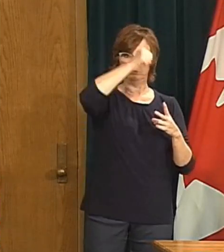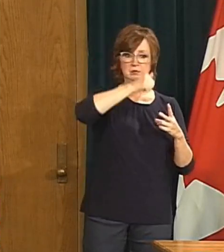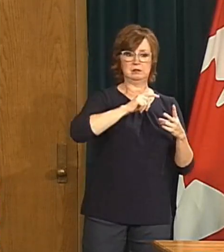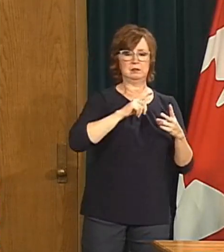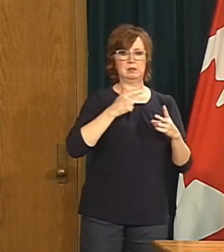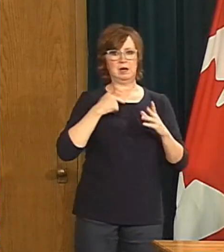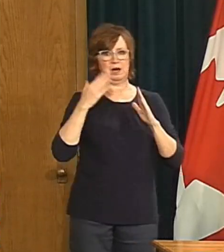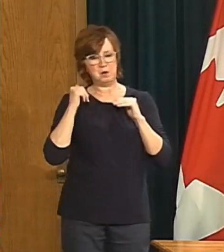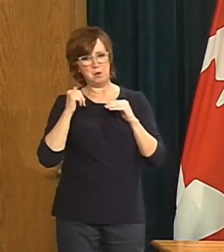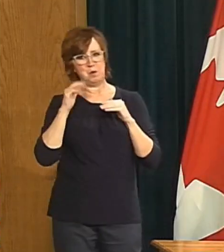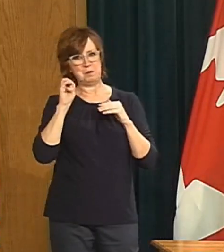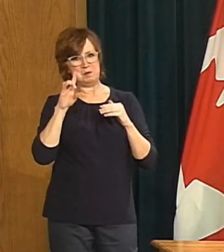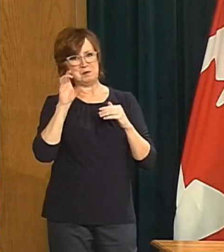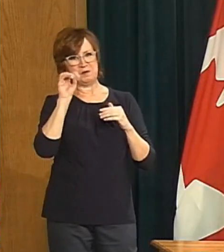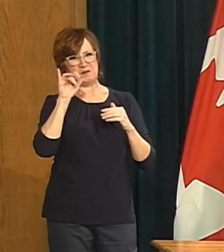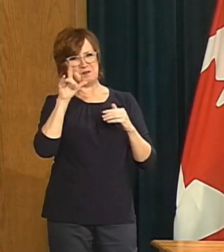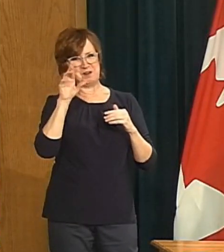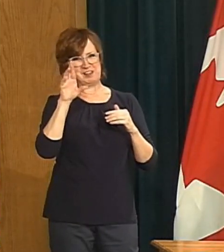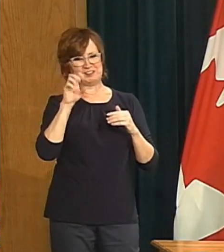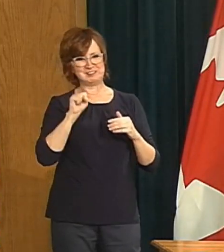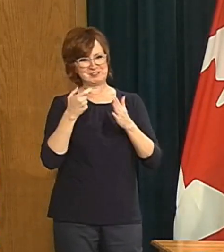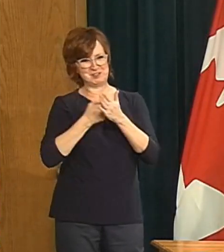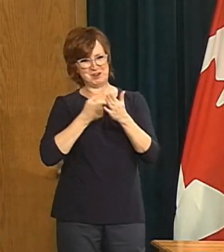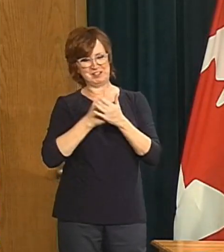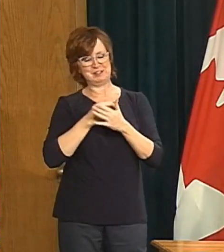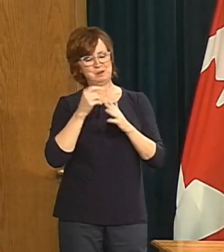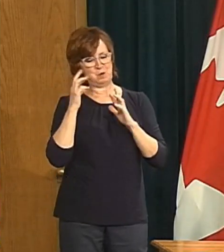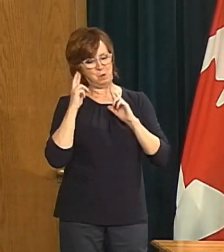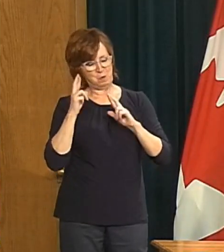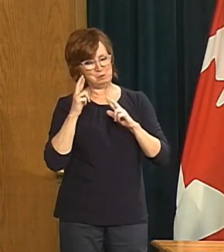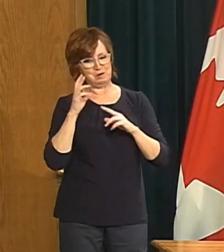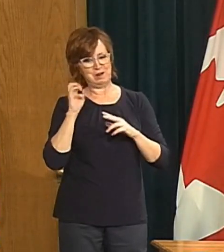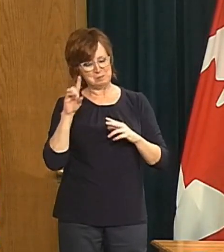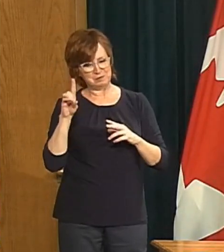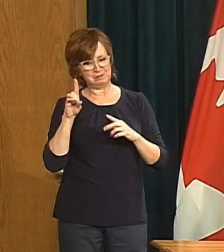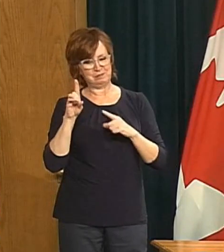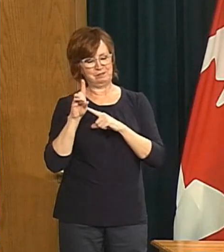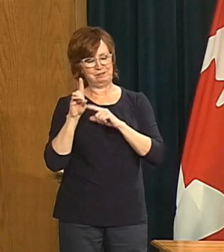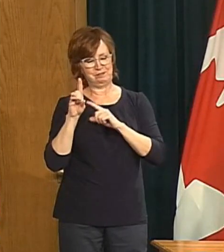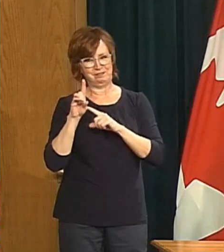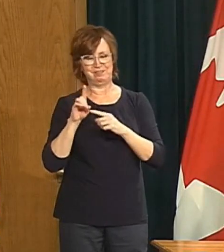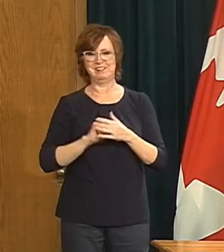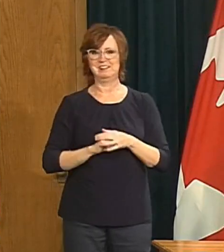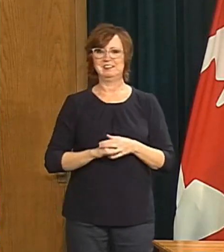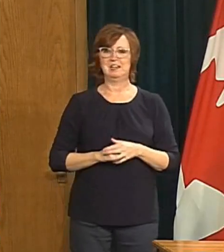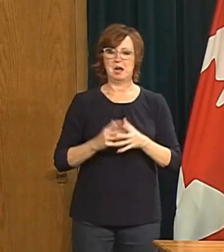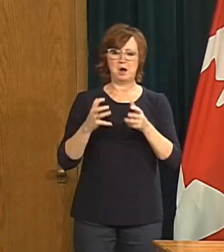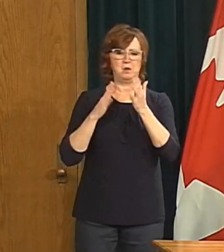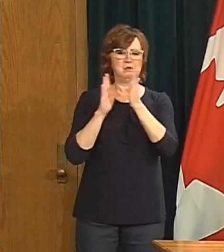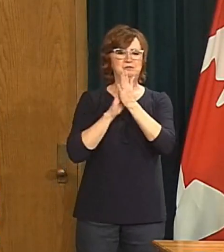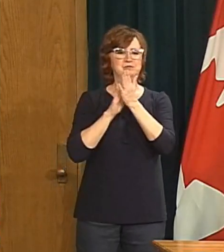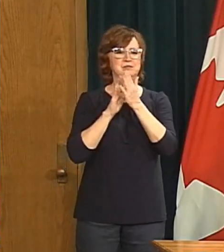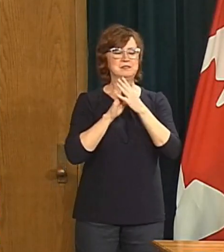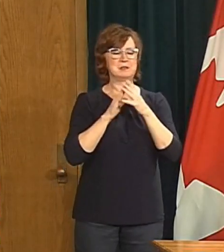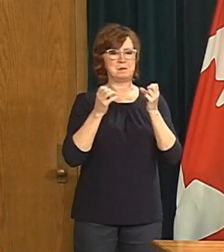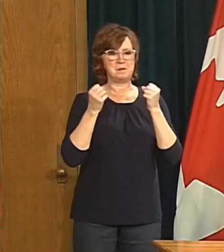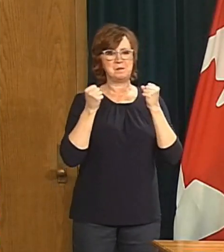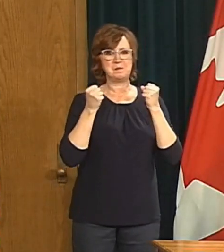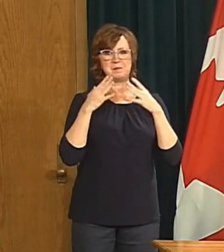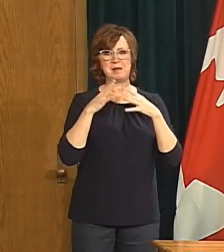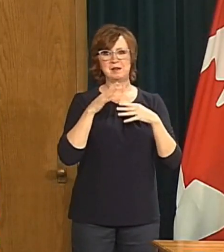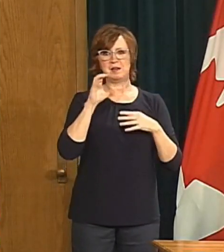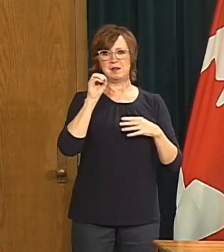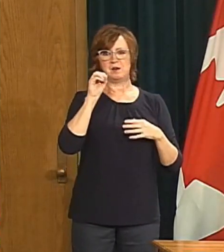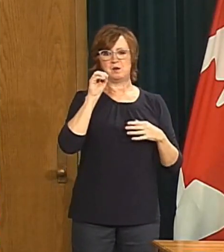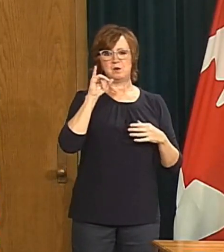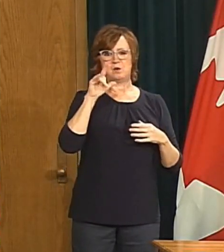Edmonton Oilers would be playing, quite frankly, and so that we could all cheer for them, in particular, as there are many Oilers fans from my